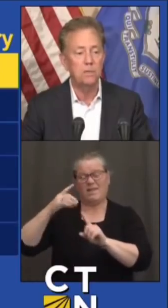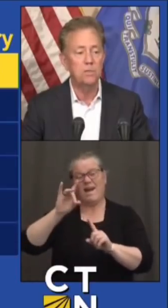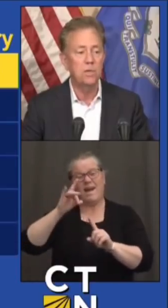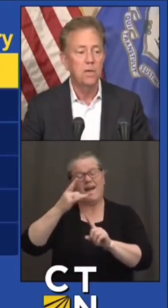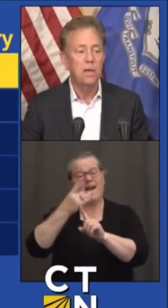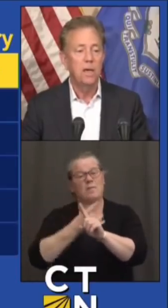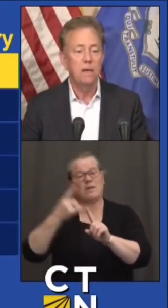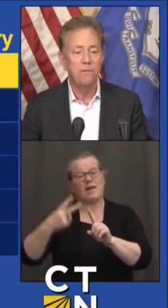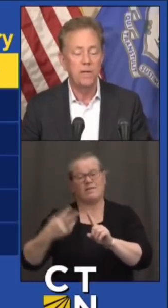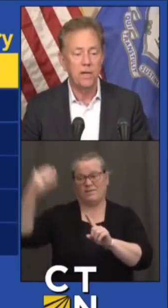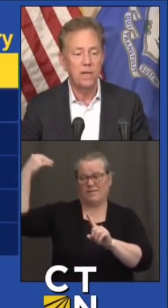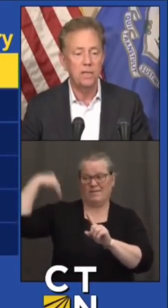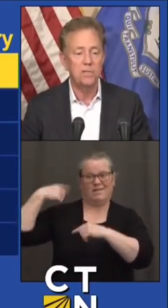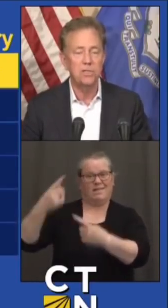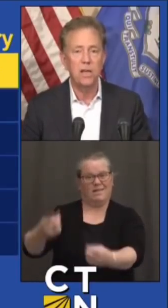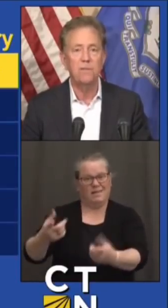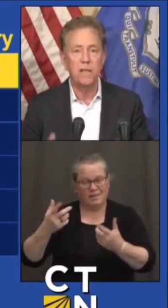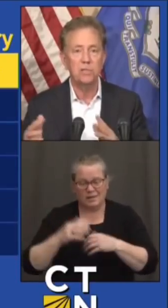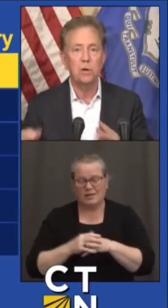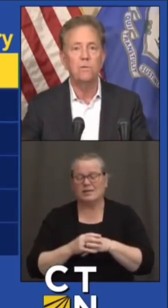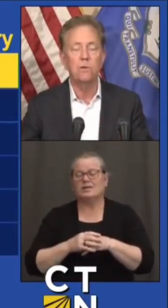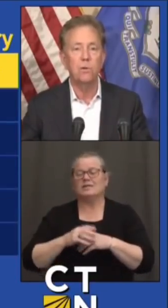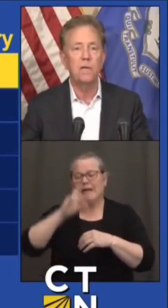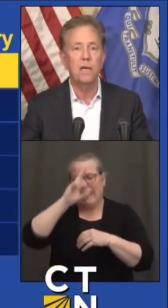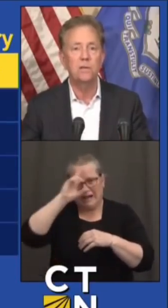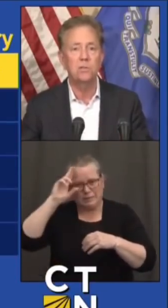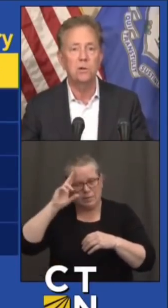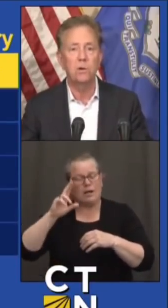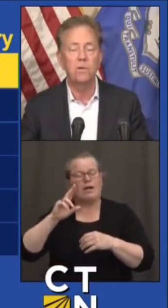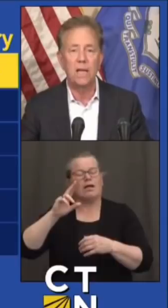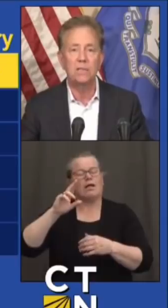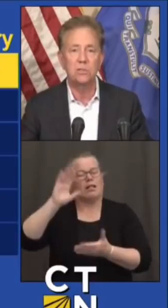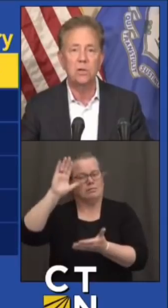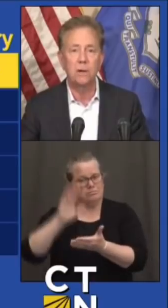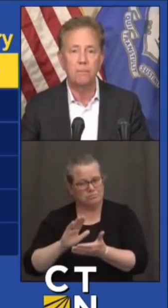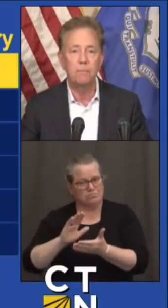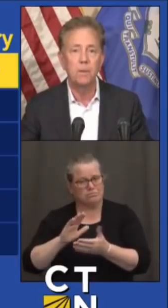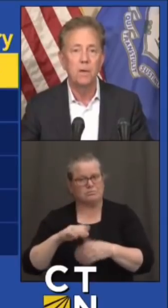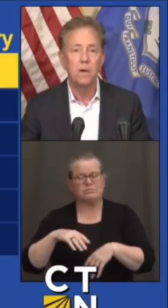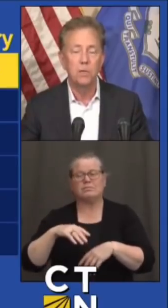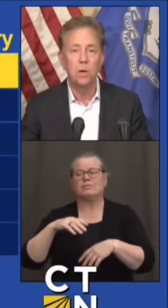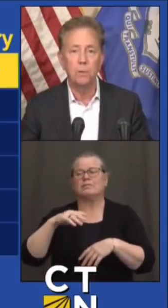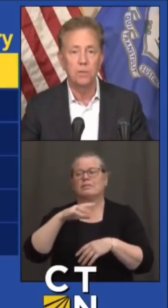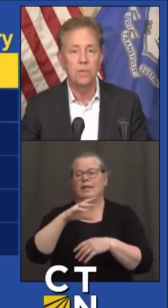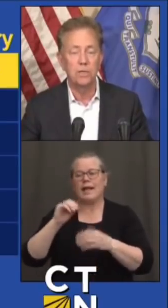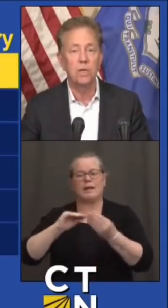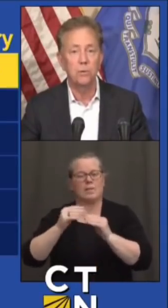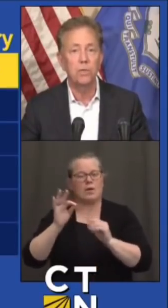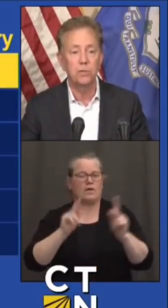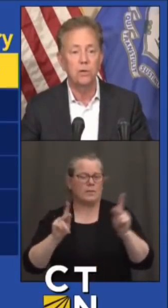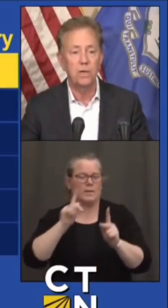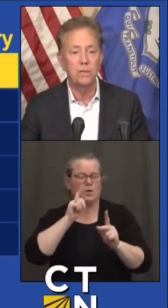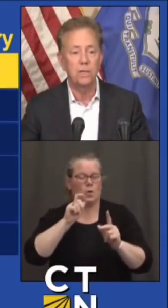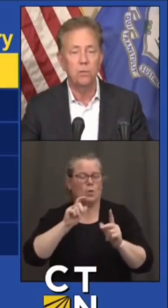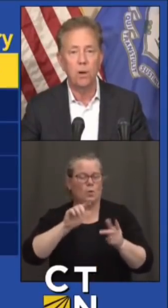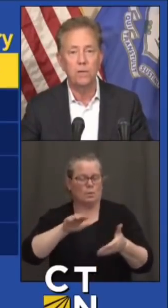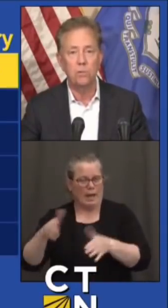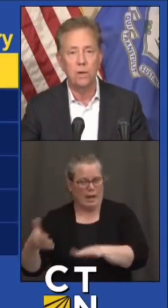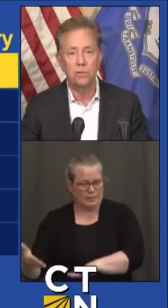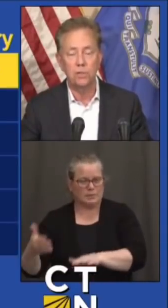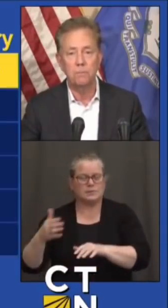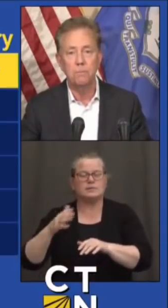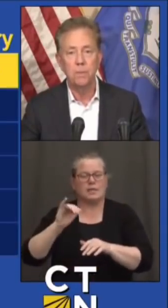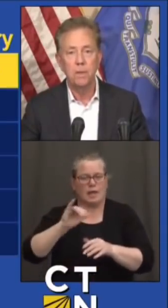8 months. And fatalities, 7. That's over 3 days. So even that's a number continuing to trend in the